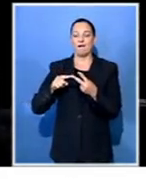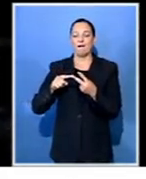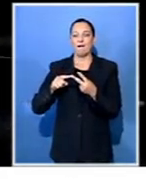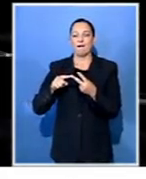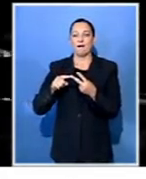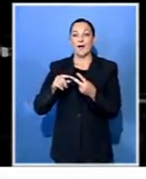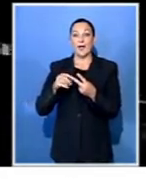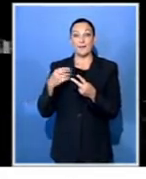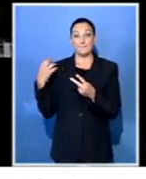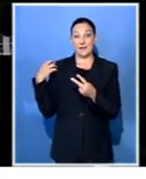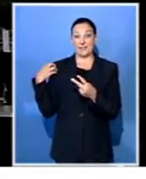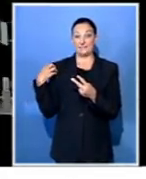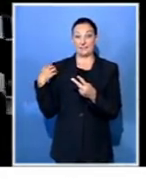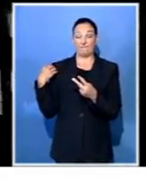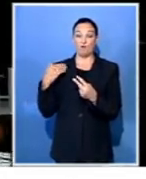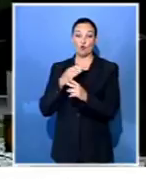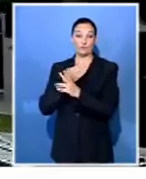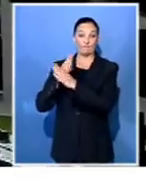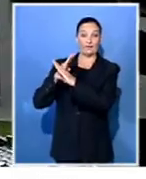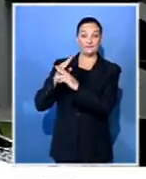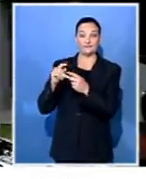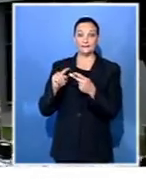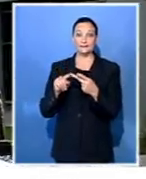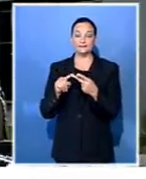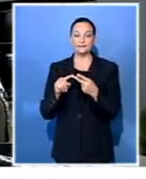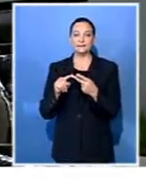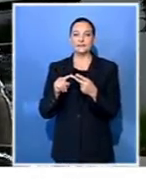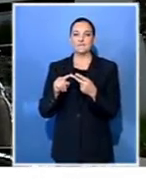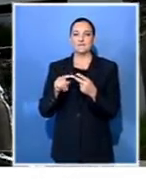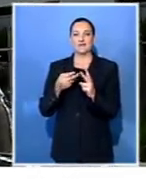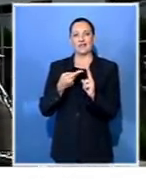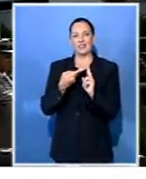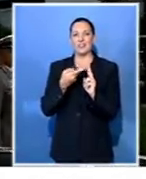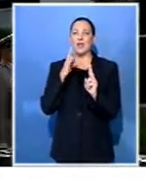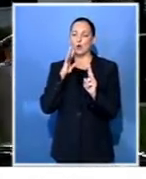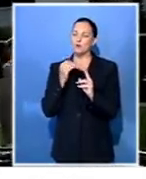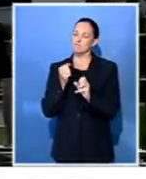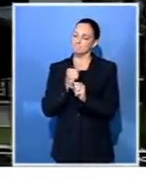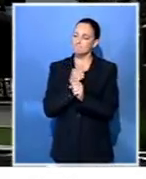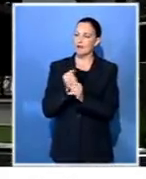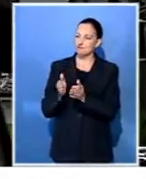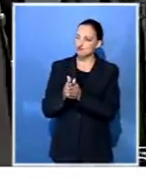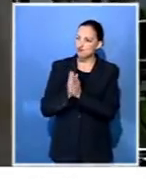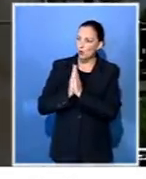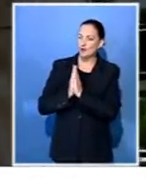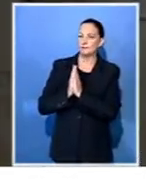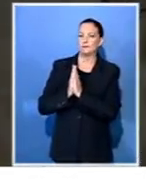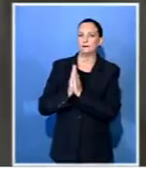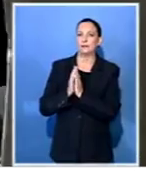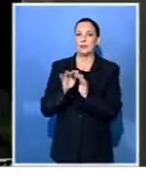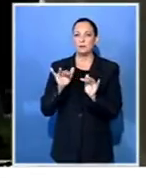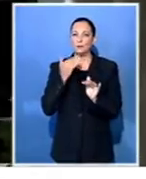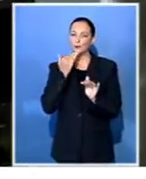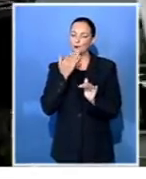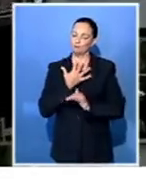and the Minister of Defence, Ms. Nosiviwe Mapisa-Nqakula, making a request to the fellow